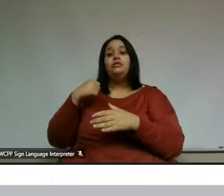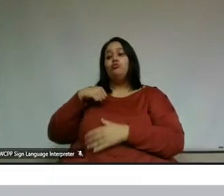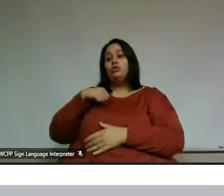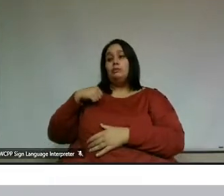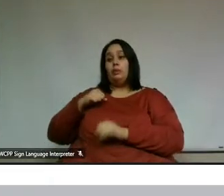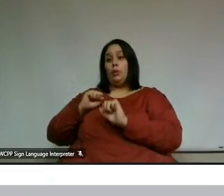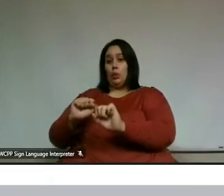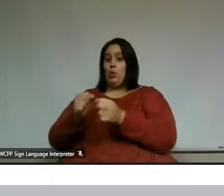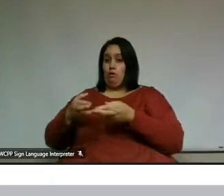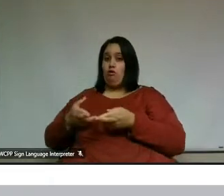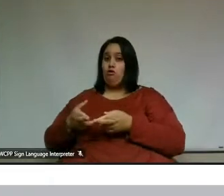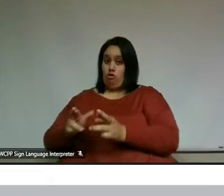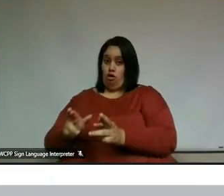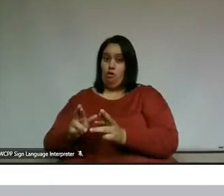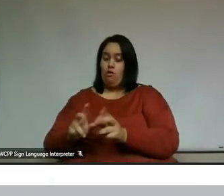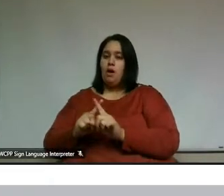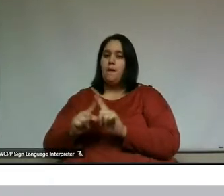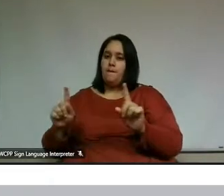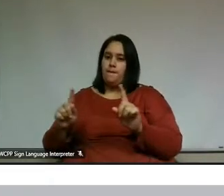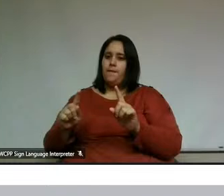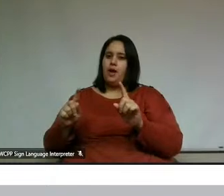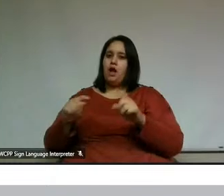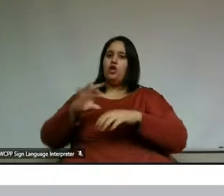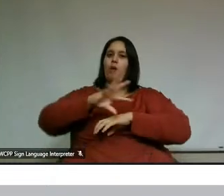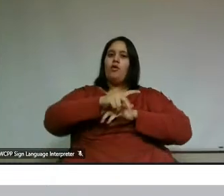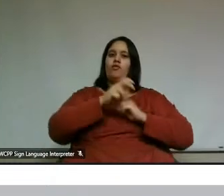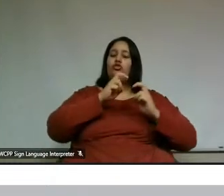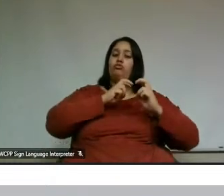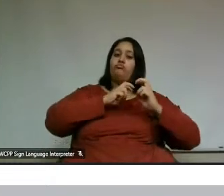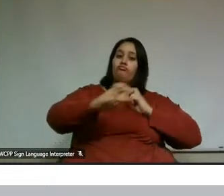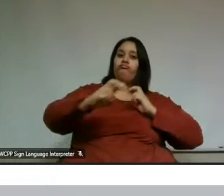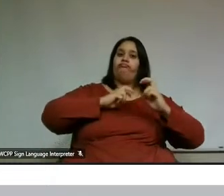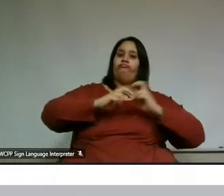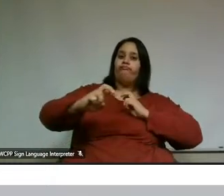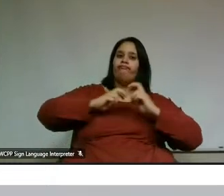although they are municipal roads, carry a huge amount of provincial traffic through